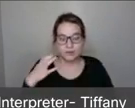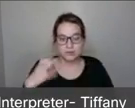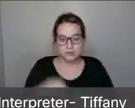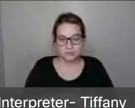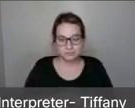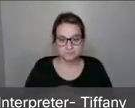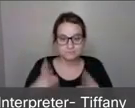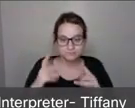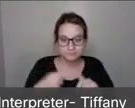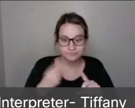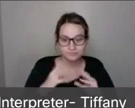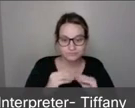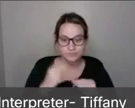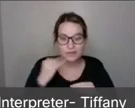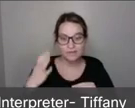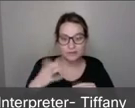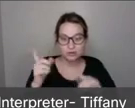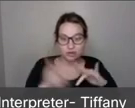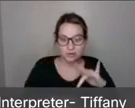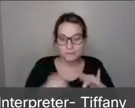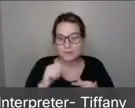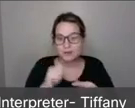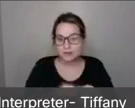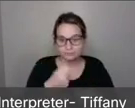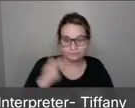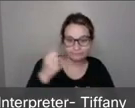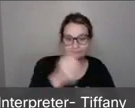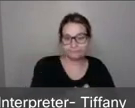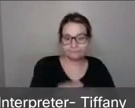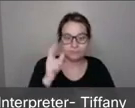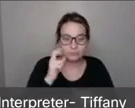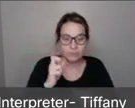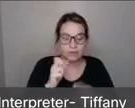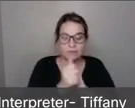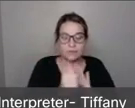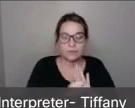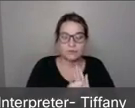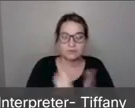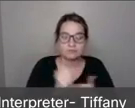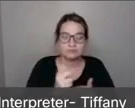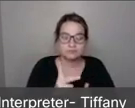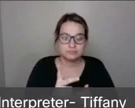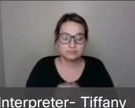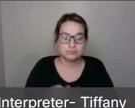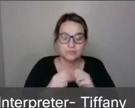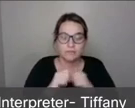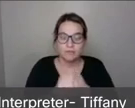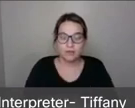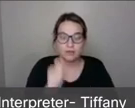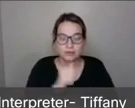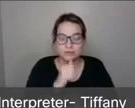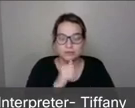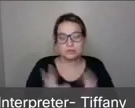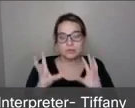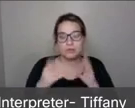of the meeting if the chair is absent or otherwise has delegated hearing administration authority. In compliance with Arizona's open meeting